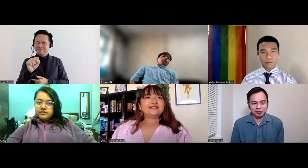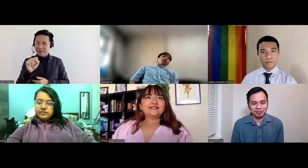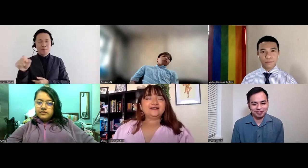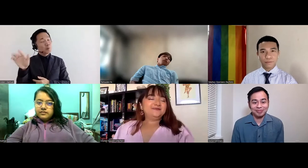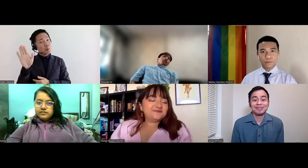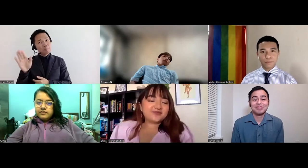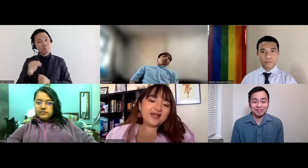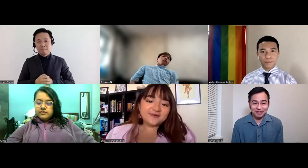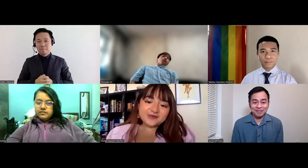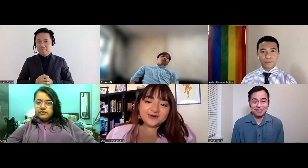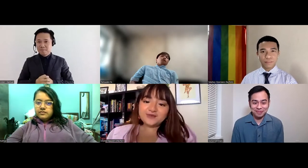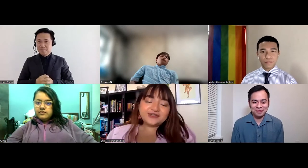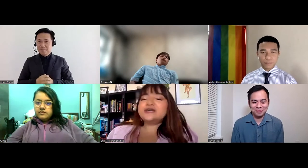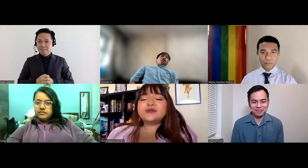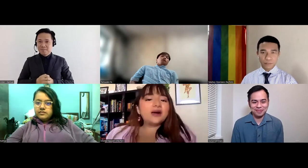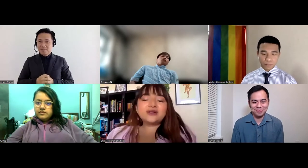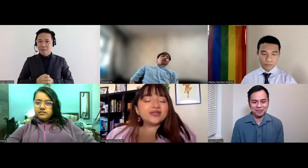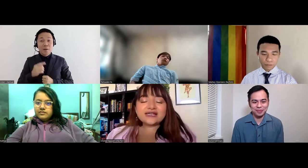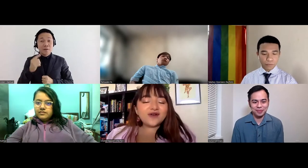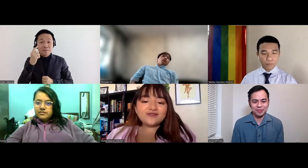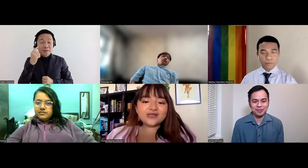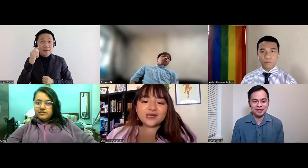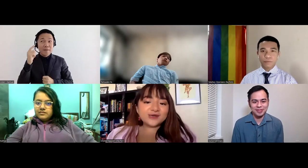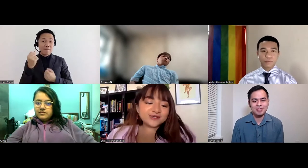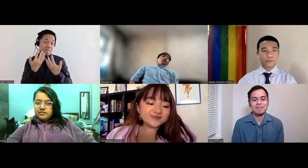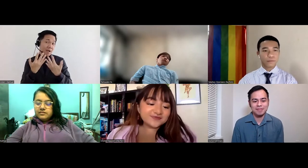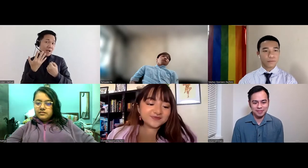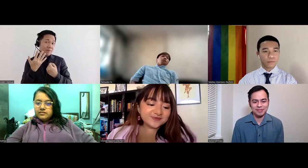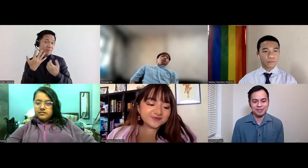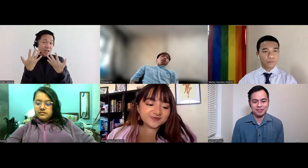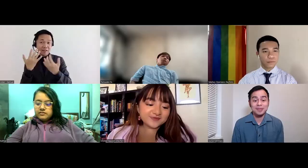want. What do you predict will happen in the next 5 and 10 years?